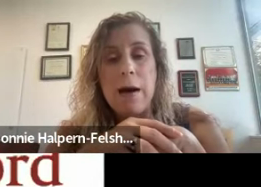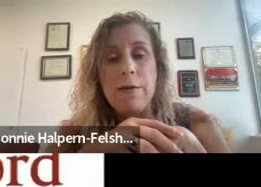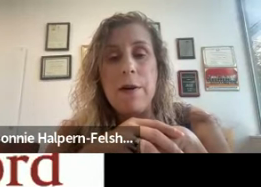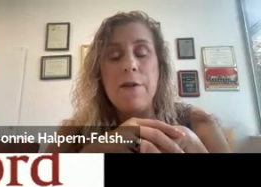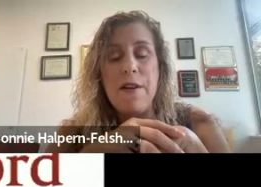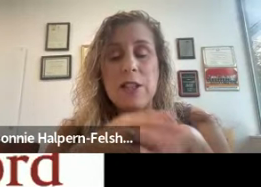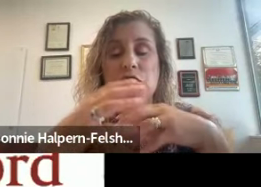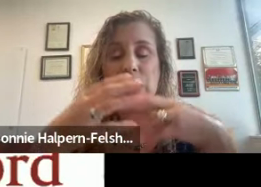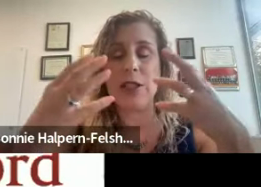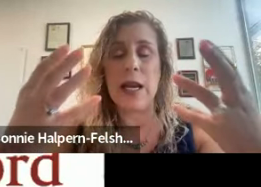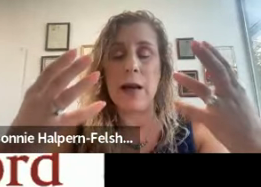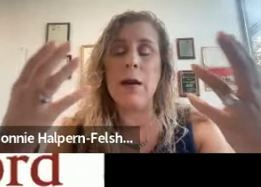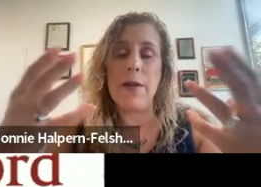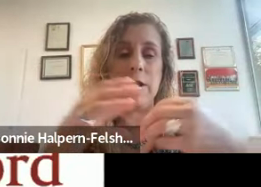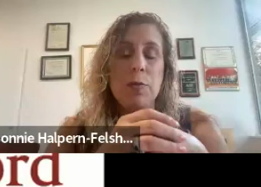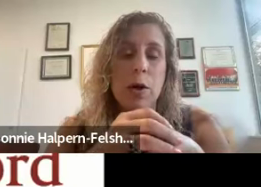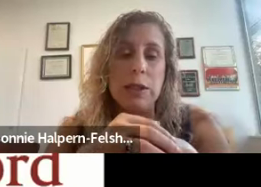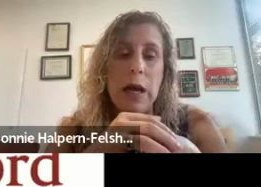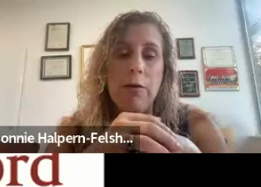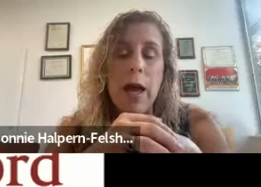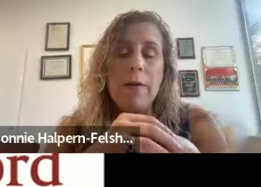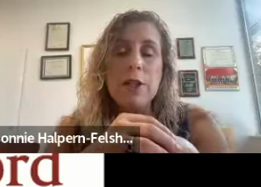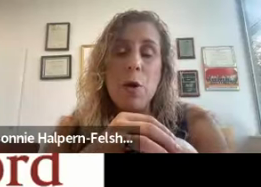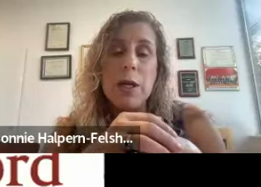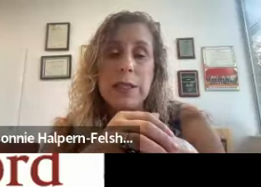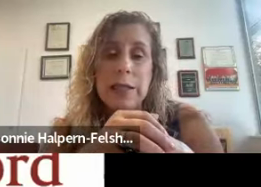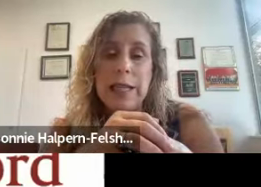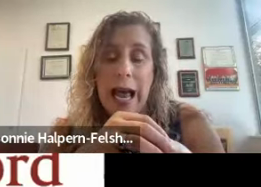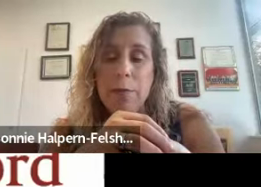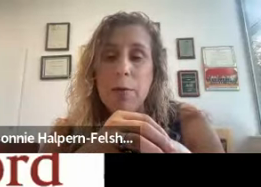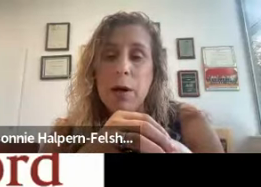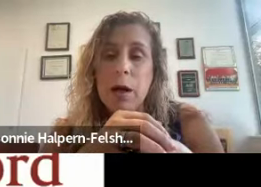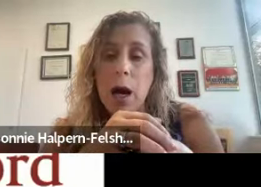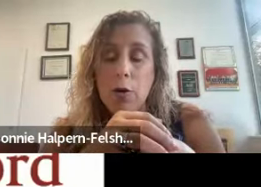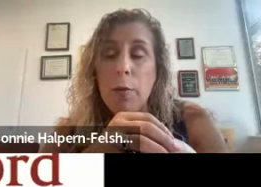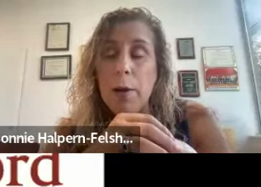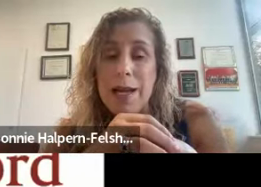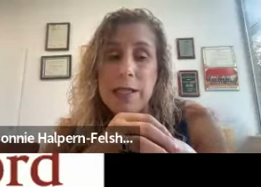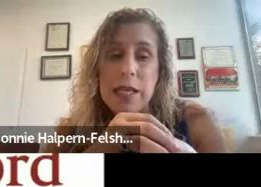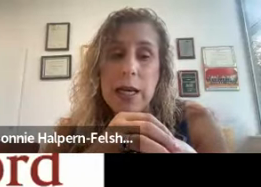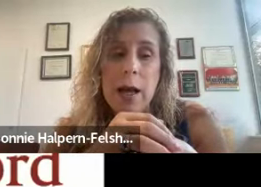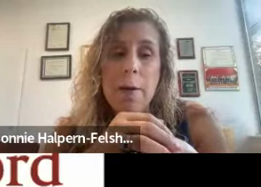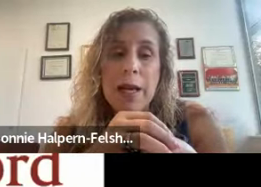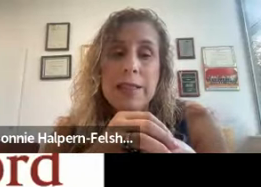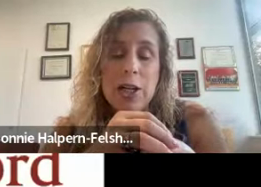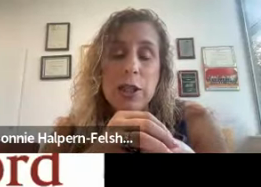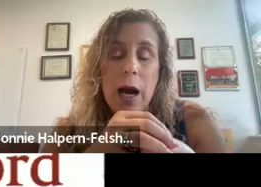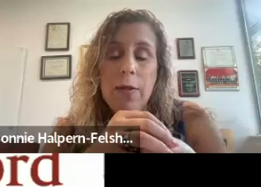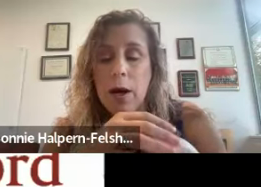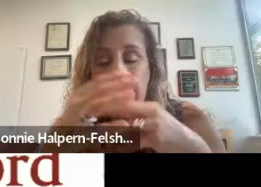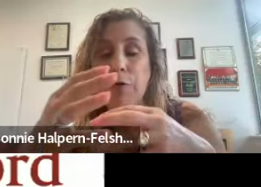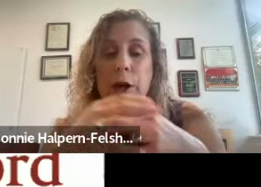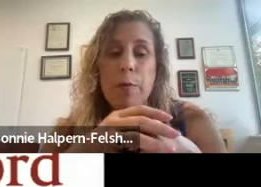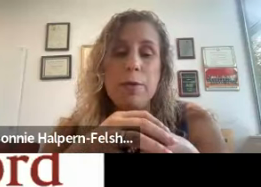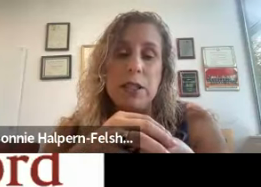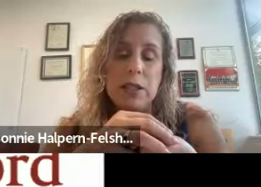does have effects just in that smoke itself. The smoke contains cadmium, chromium, benzene. It's actually on